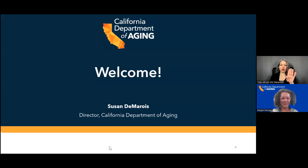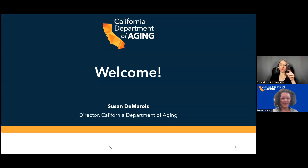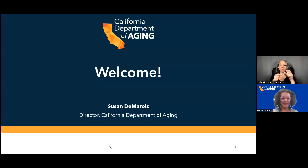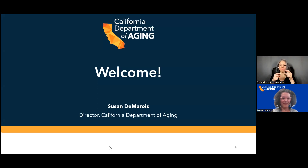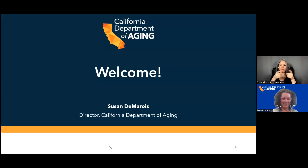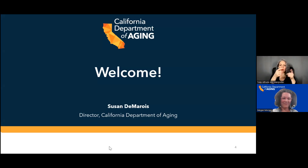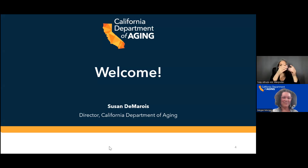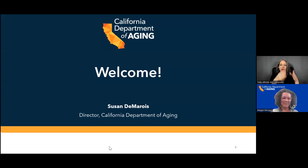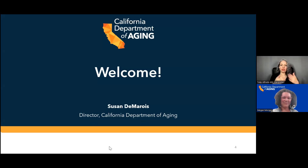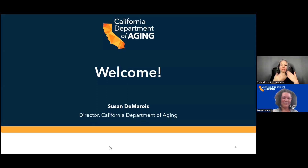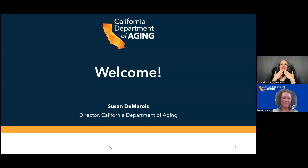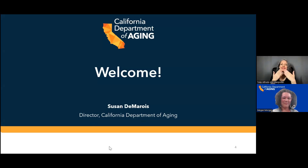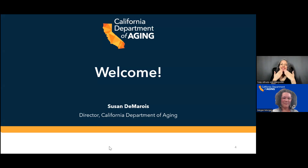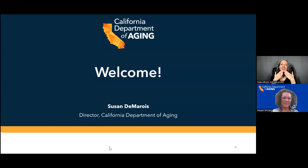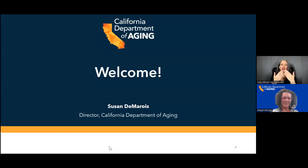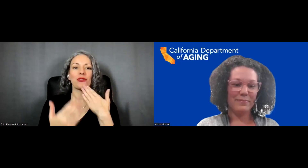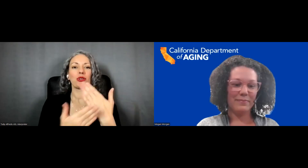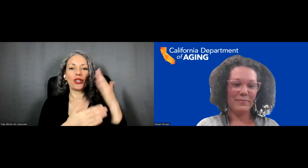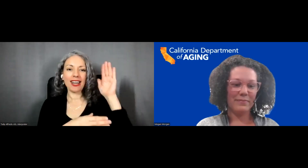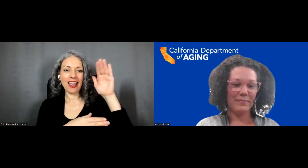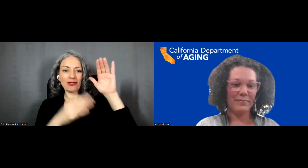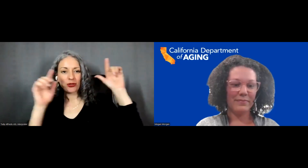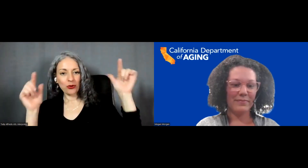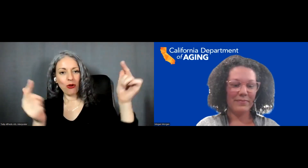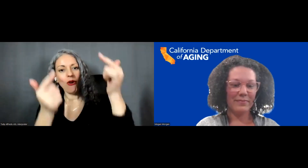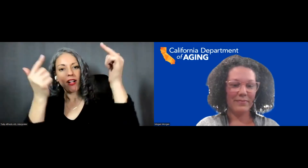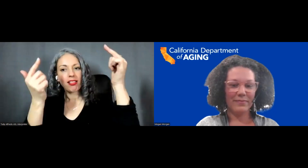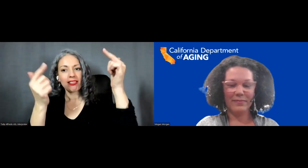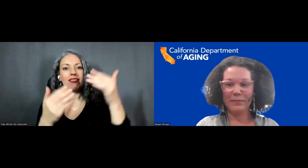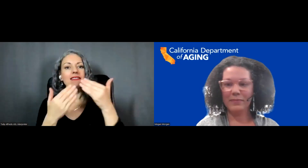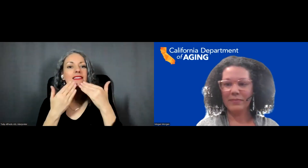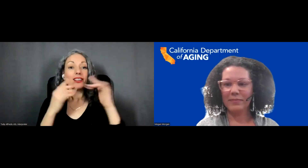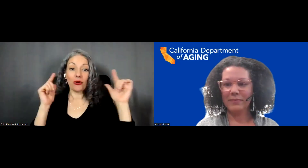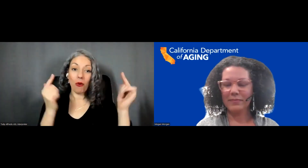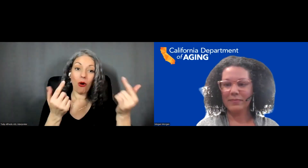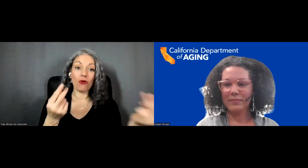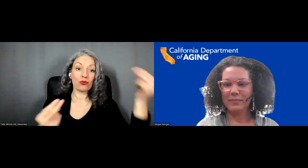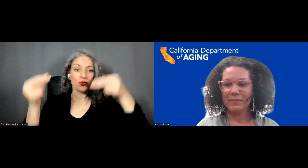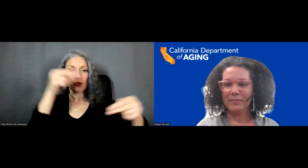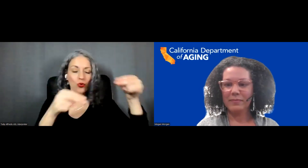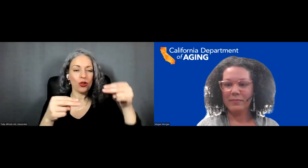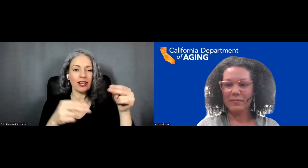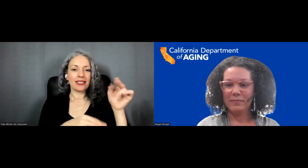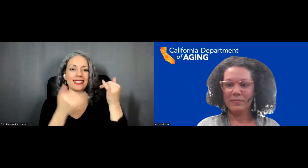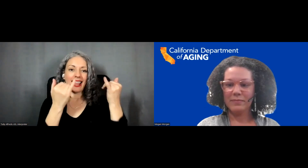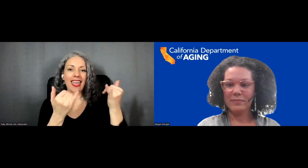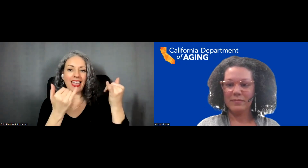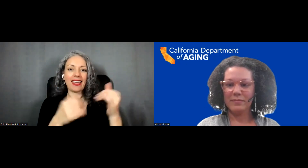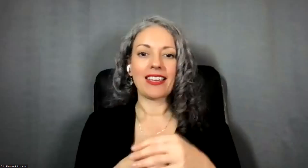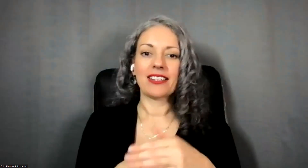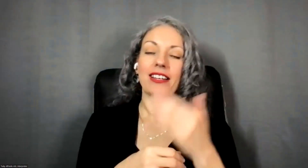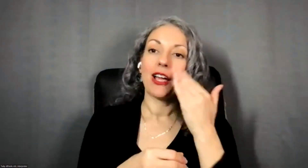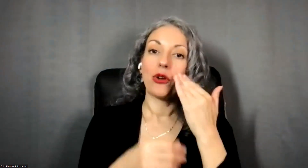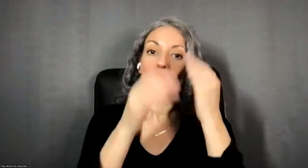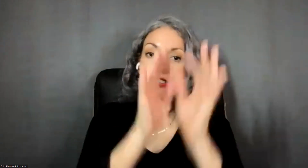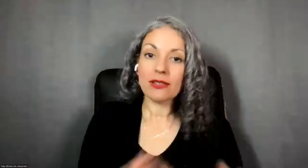Thank you, Megan, and good afternoon, everybody. Thank you to all who have joined this afternoon. I can tell this is an important